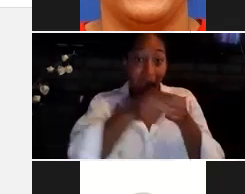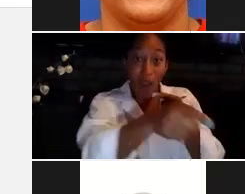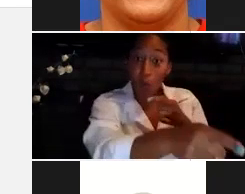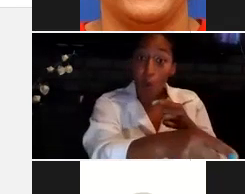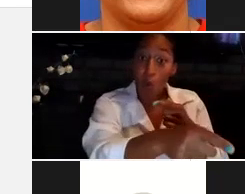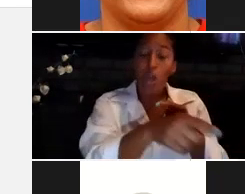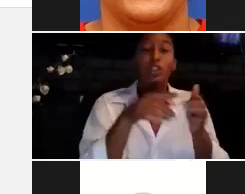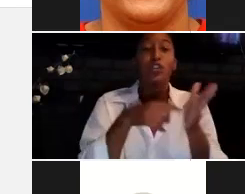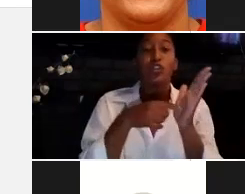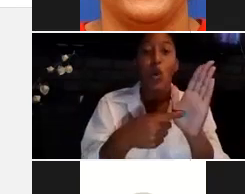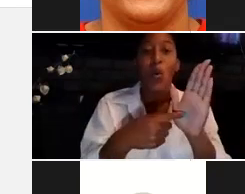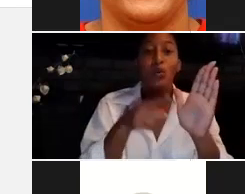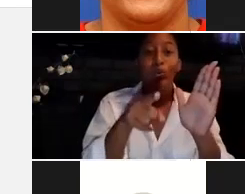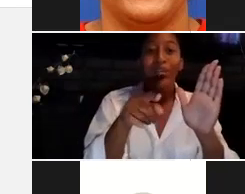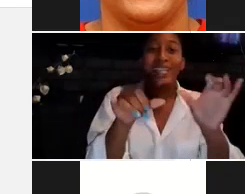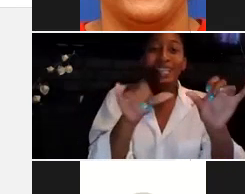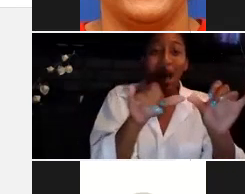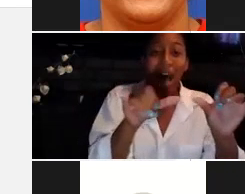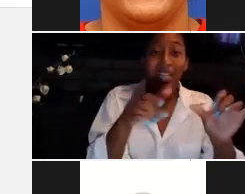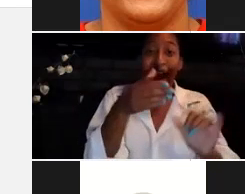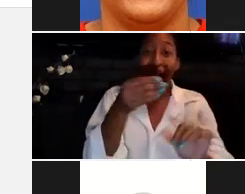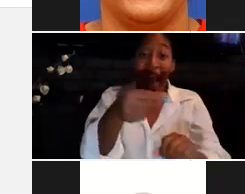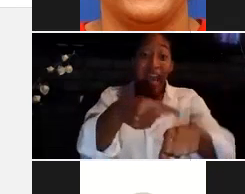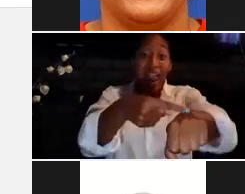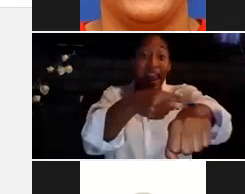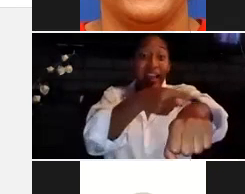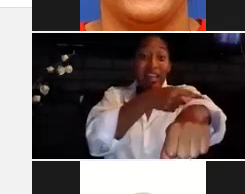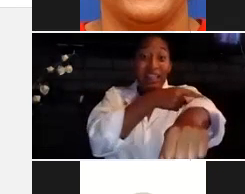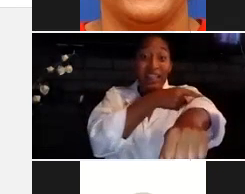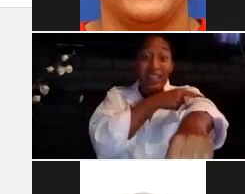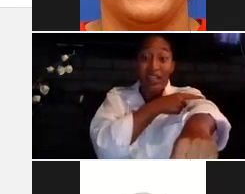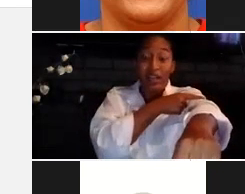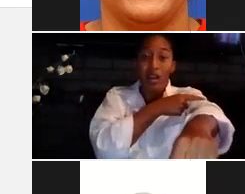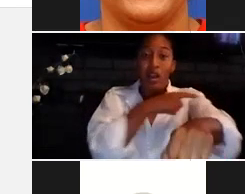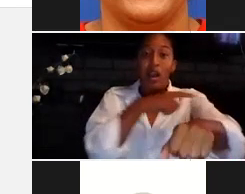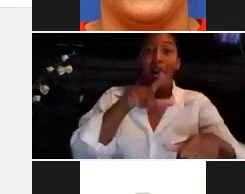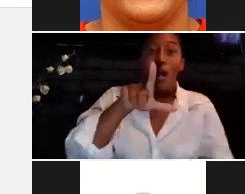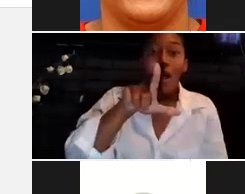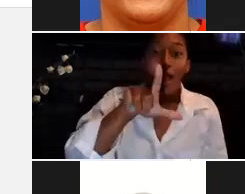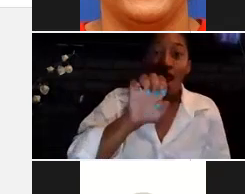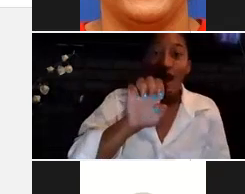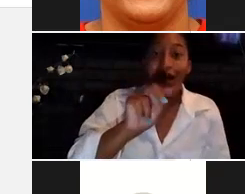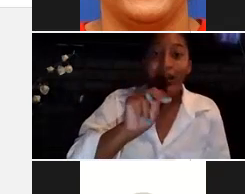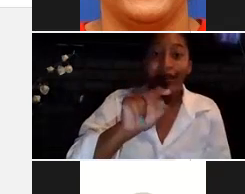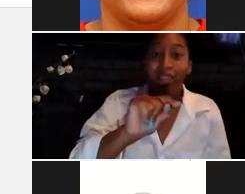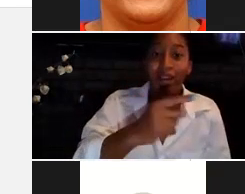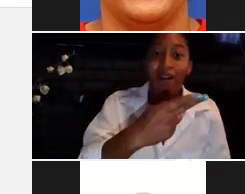Scalars, because they do not have a direction, cannot be represented by